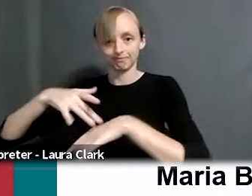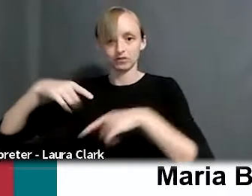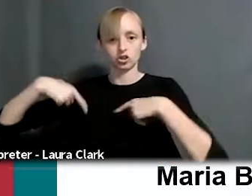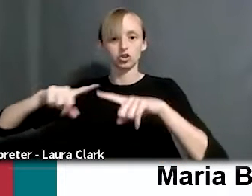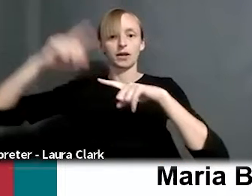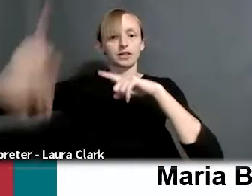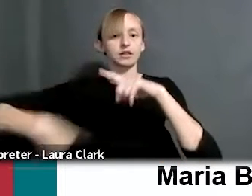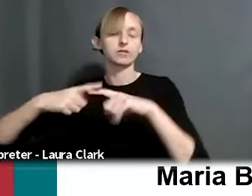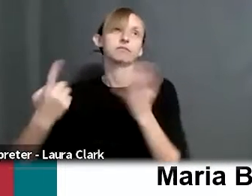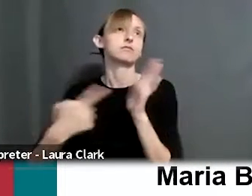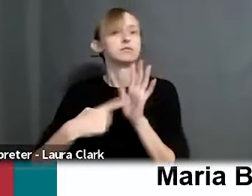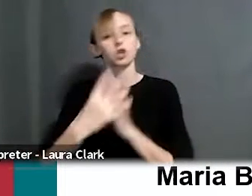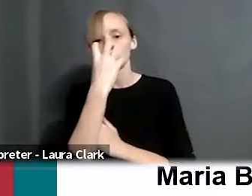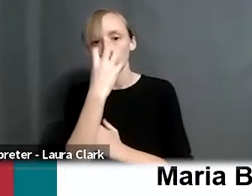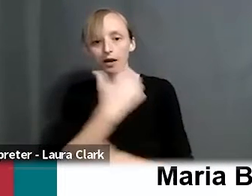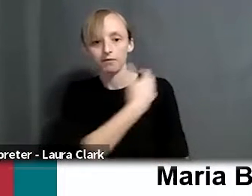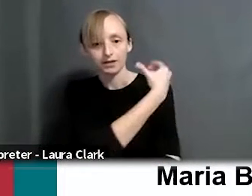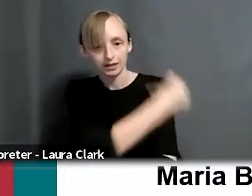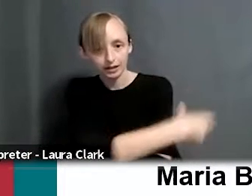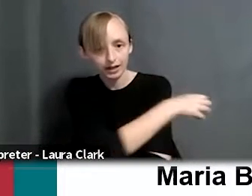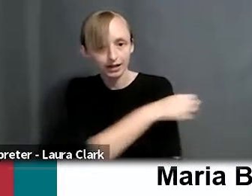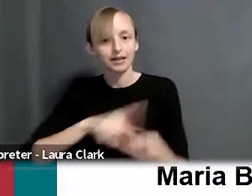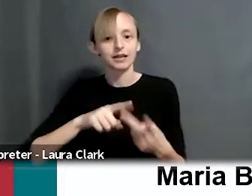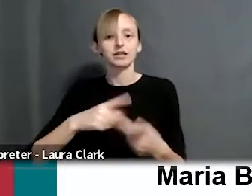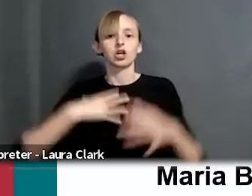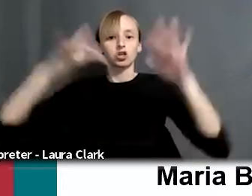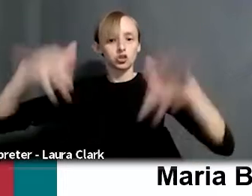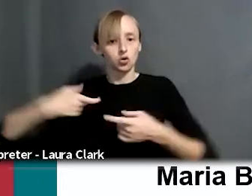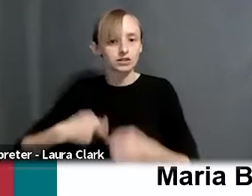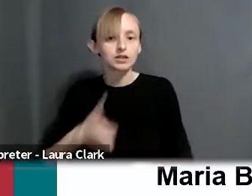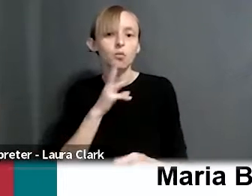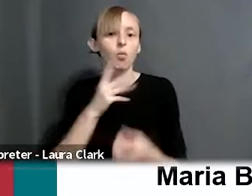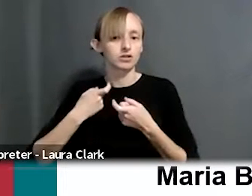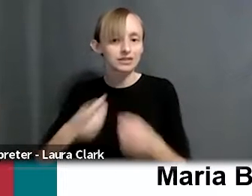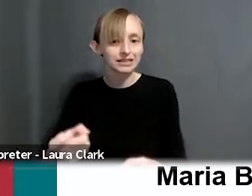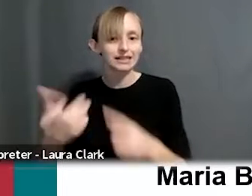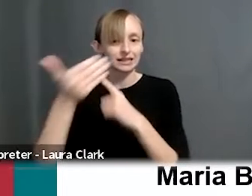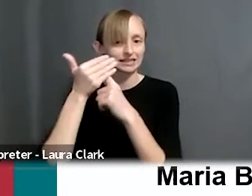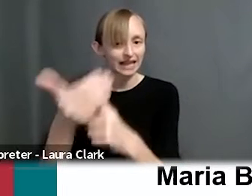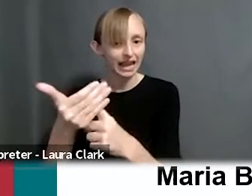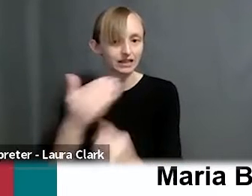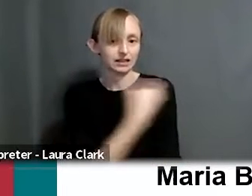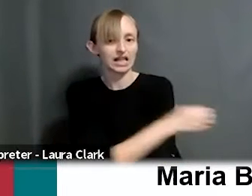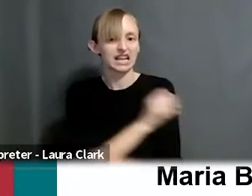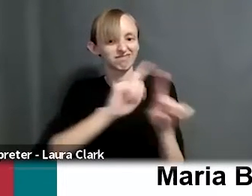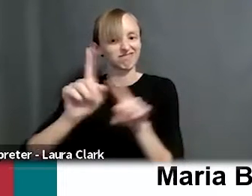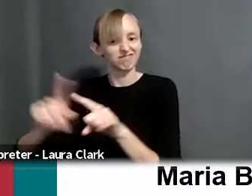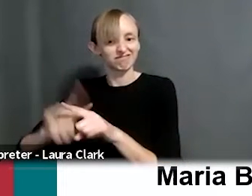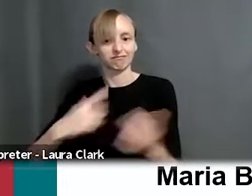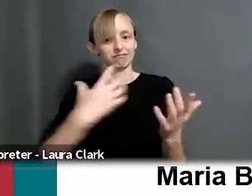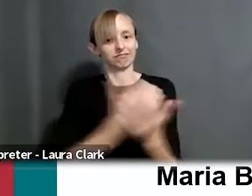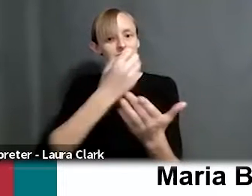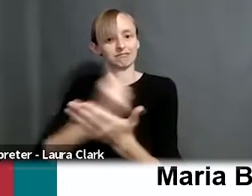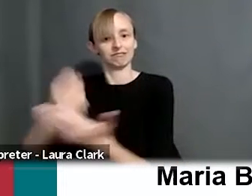a scuba diving clinic, we have downhill snow ski clinic, water ski clinic, sailing clinics, and these are opportunities for people to